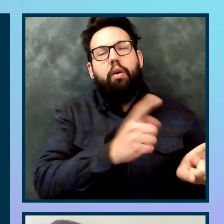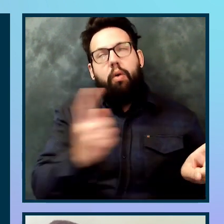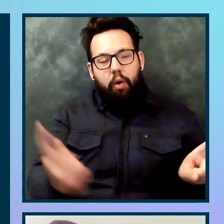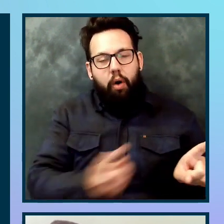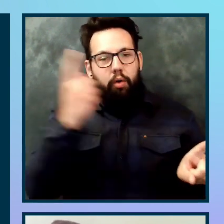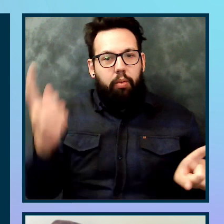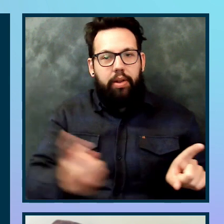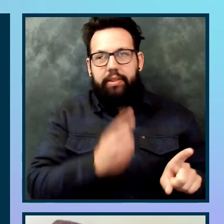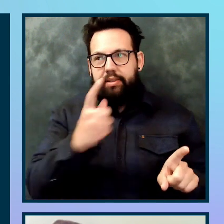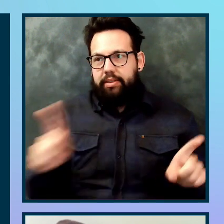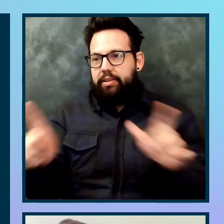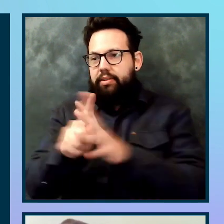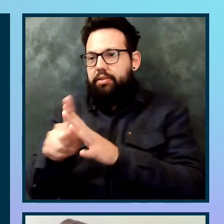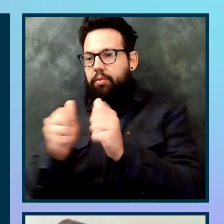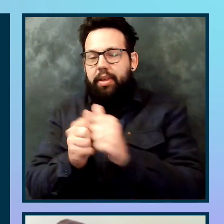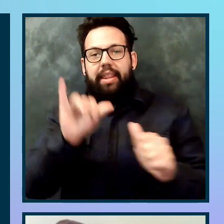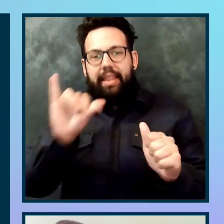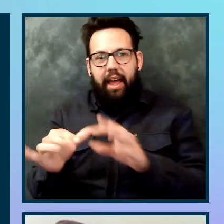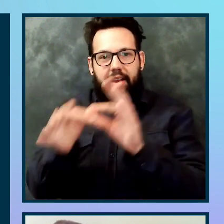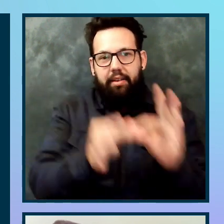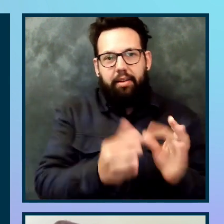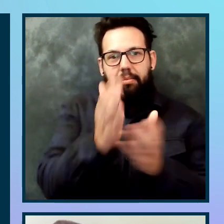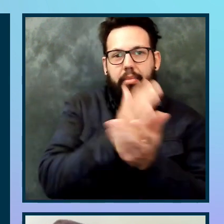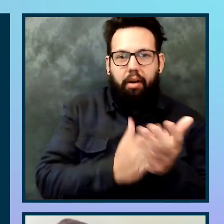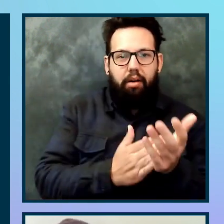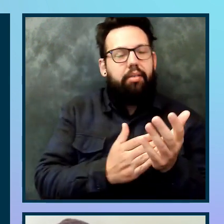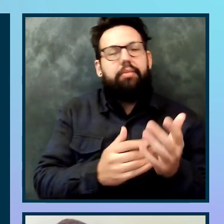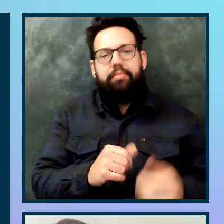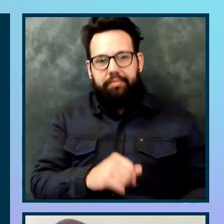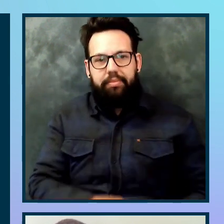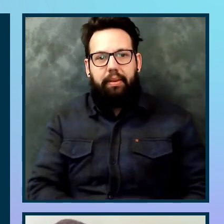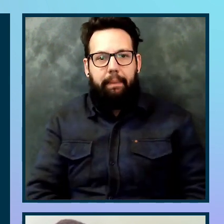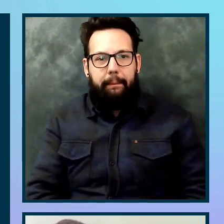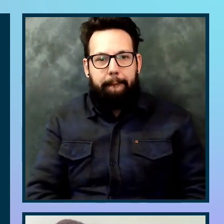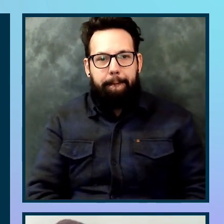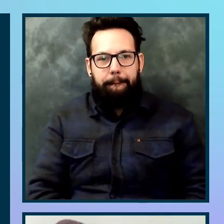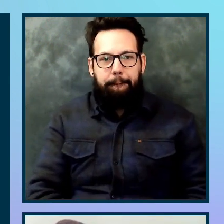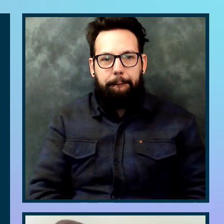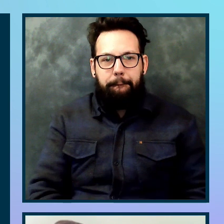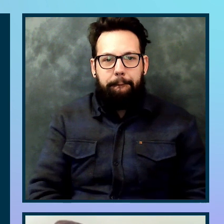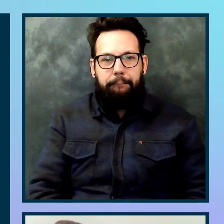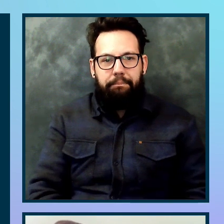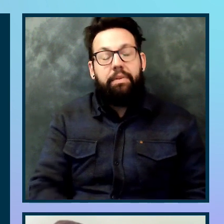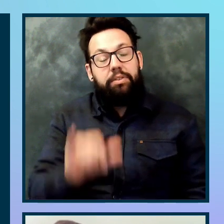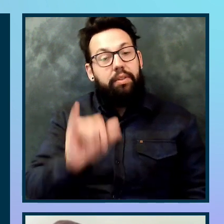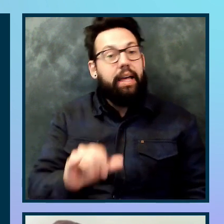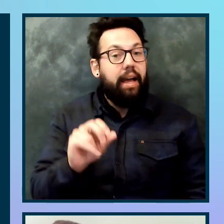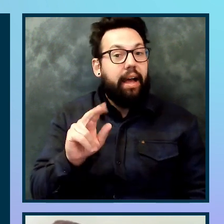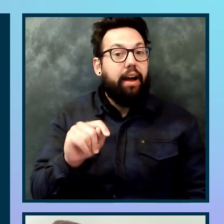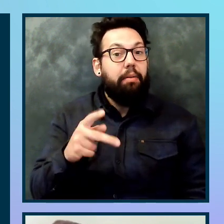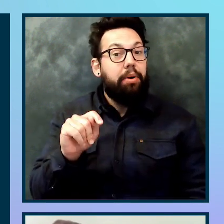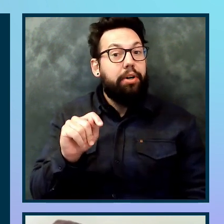components, it would still be reliable. So that's also important for us and our screen readers. So that output element, what do we get? When we add